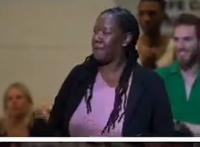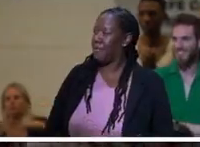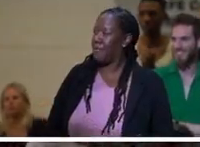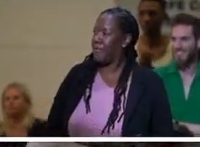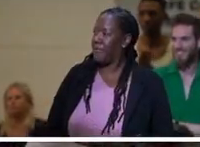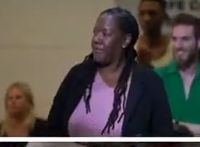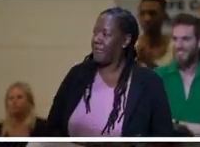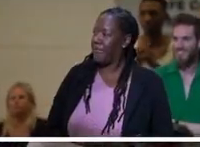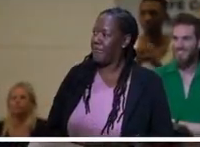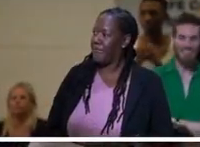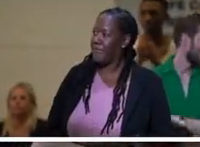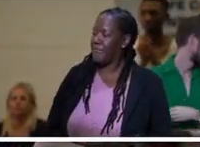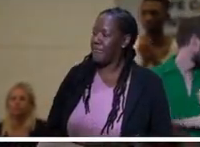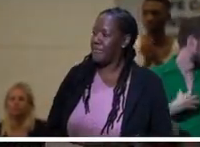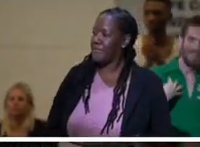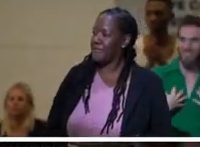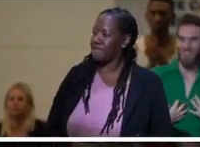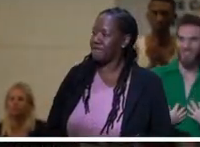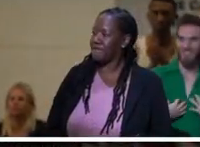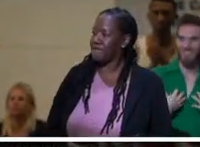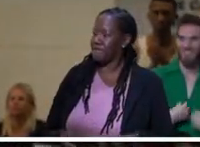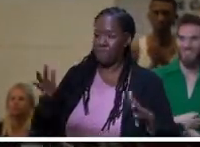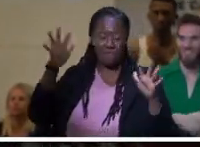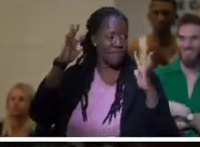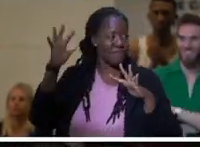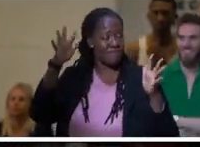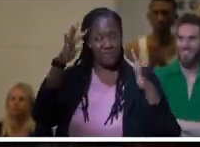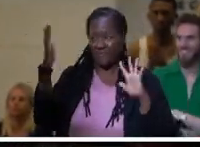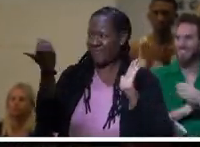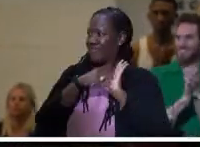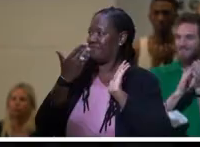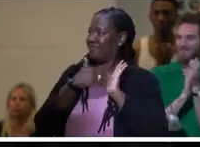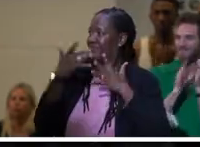Frank, this is great. Y'all give him a round of applause, y'all.